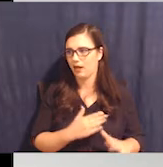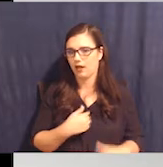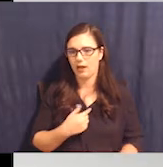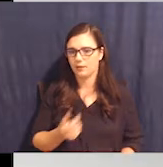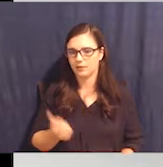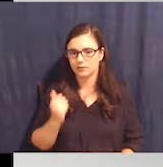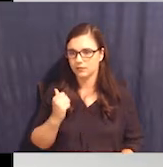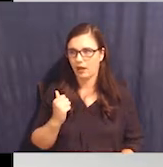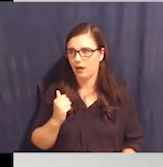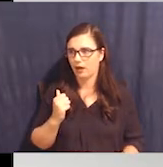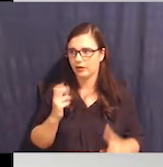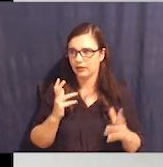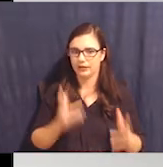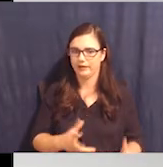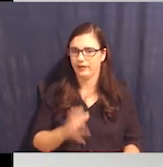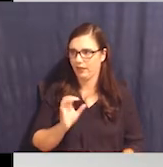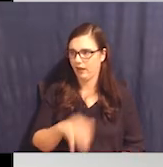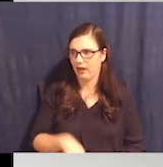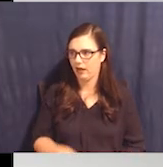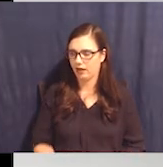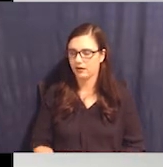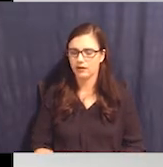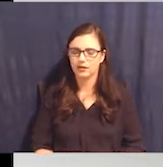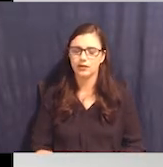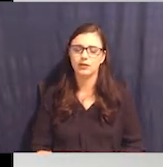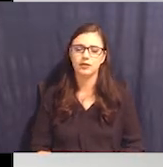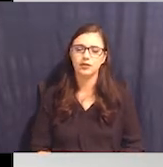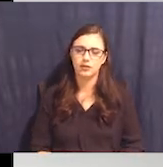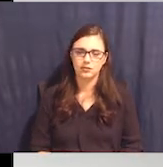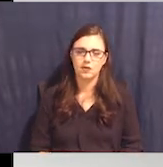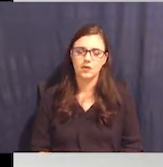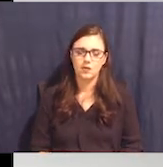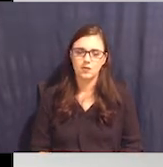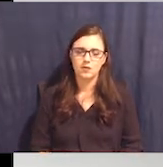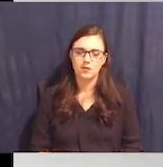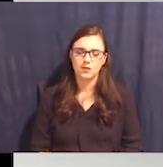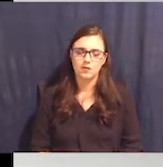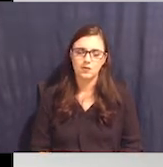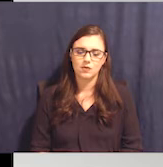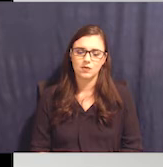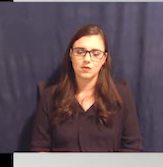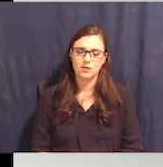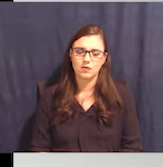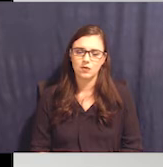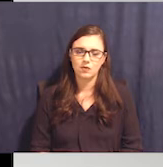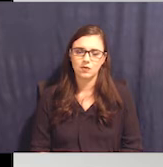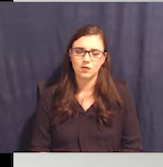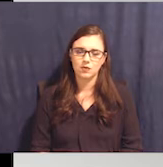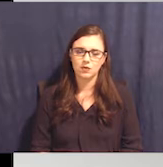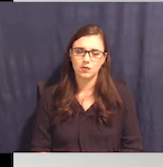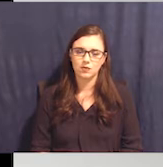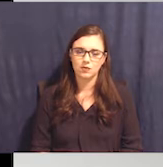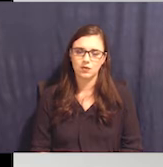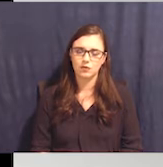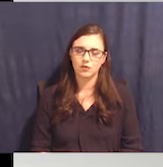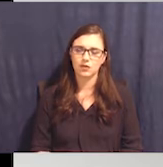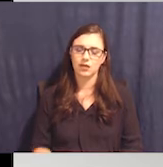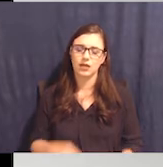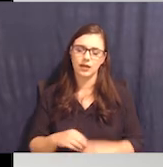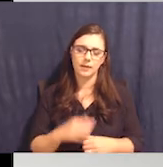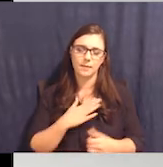good plan, and I'm not leaving it behind. So, and in my